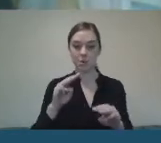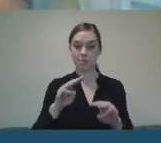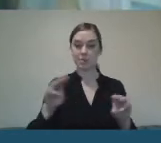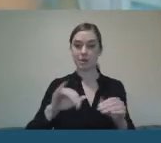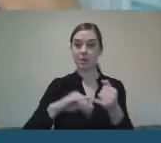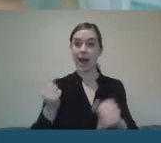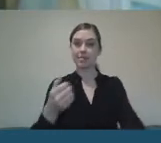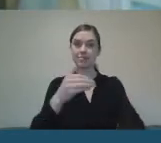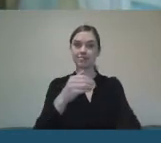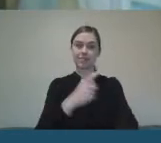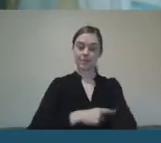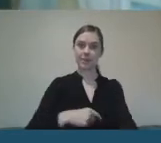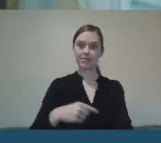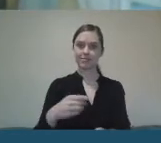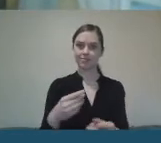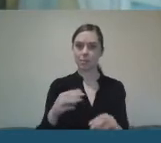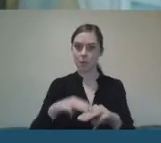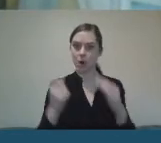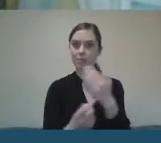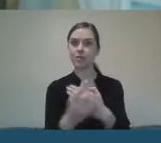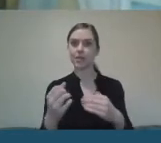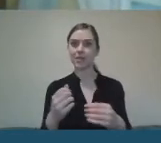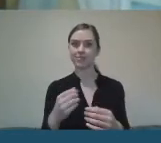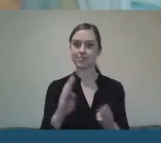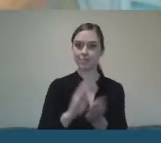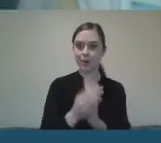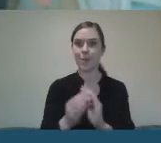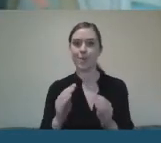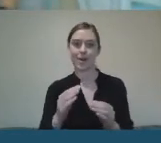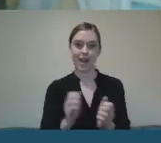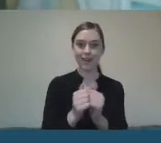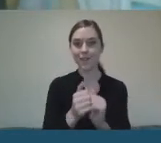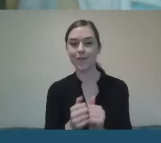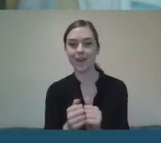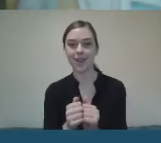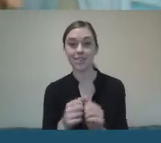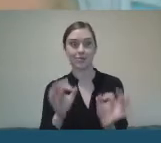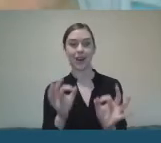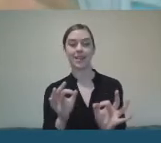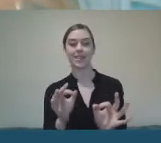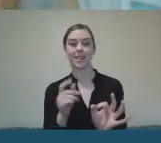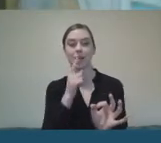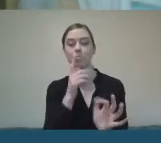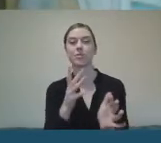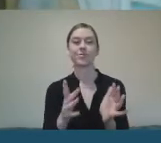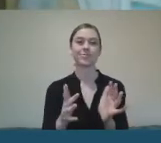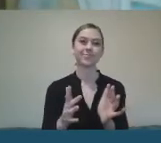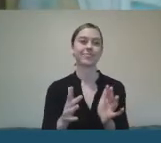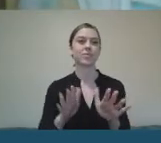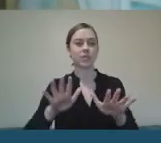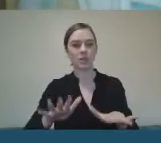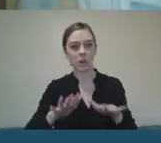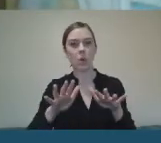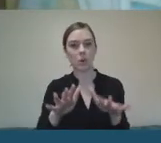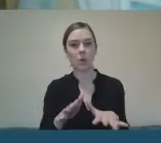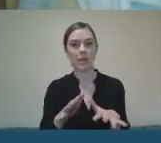active, we know that that's happening at population level now. So that's good. The trouble is, gradients move slowly, and investment